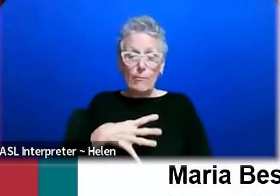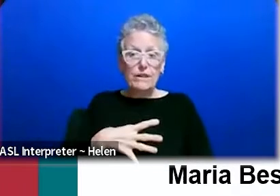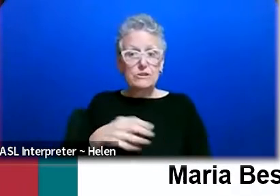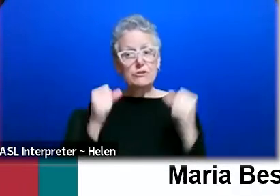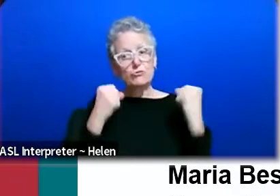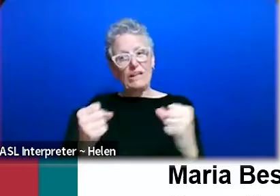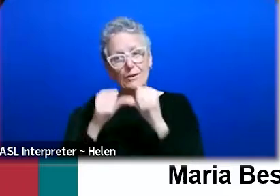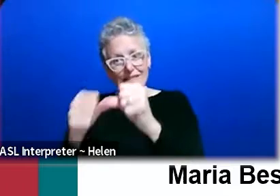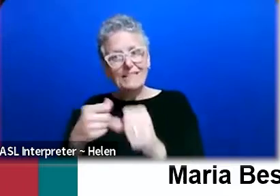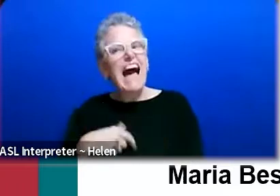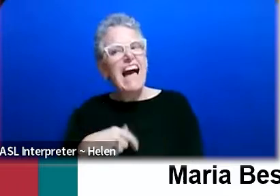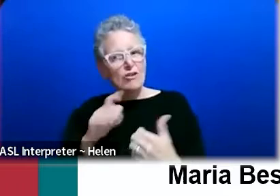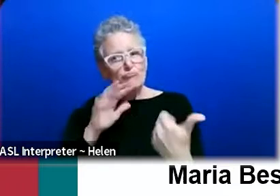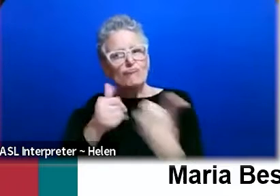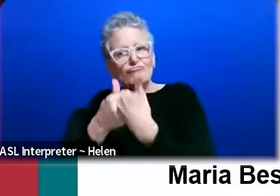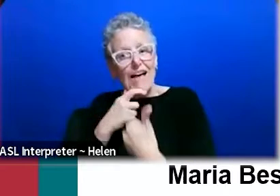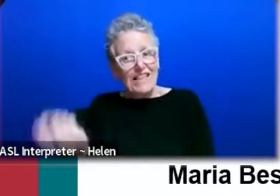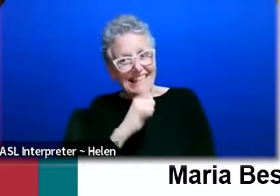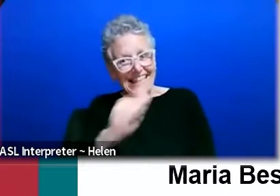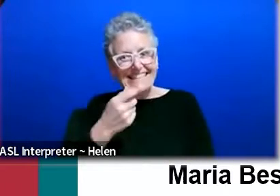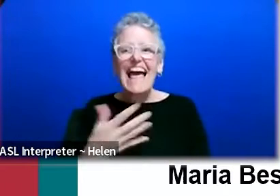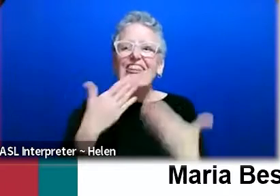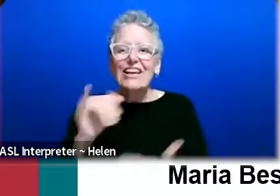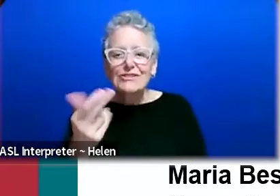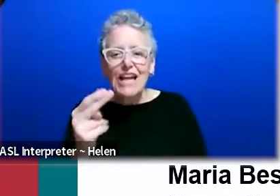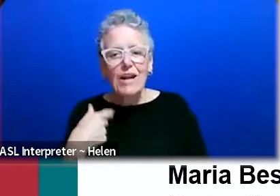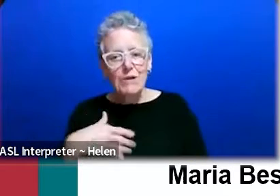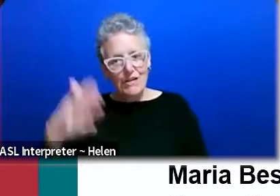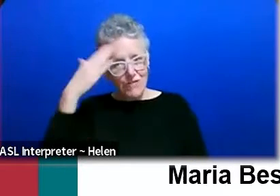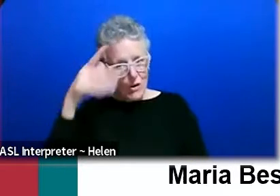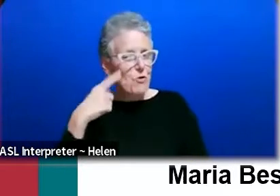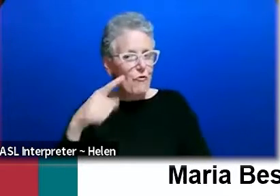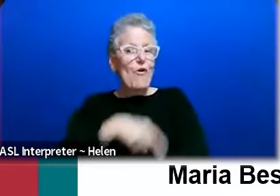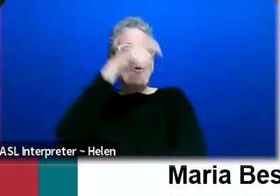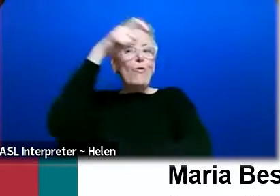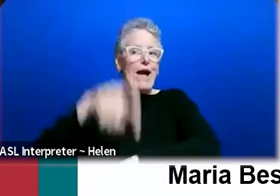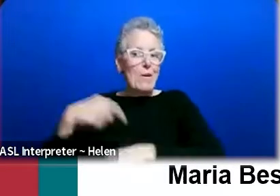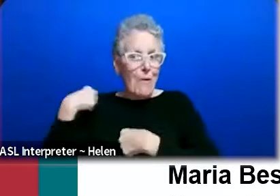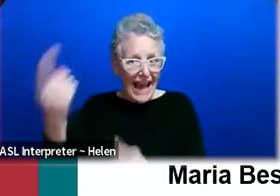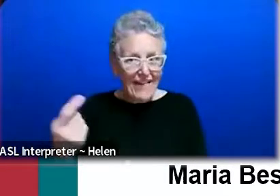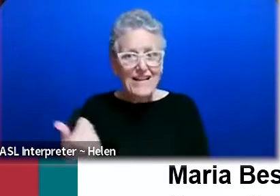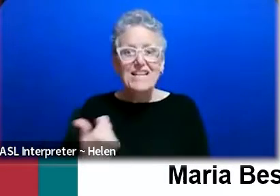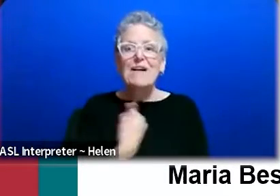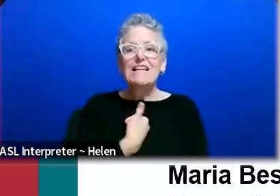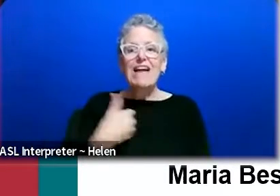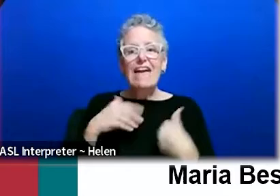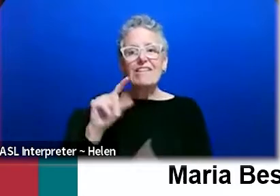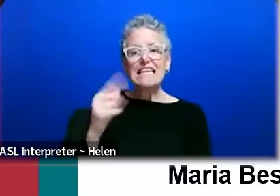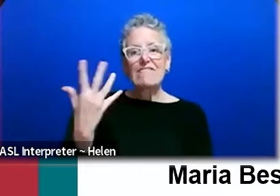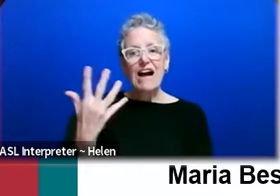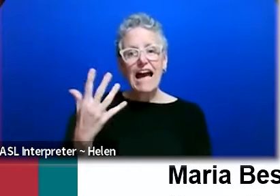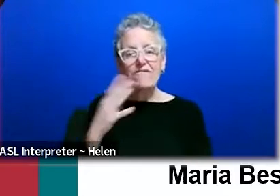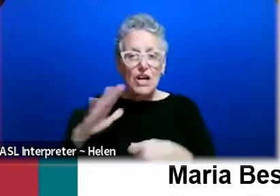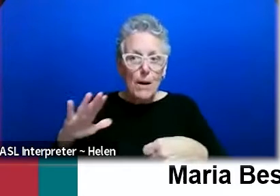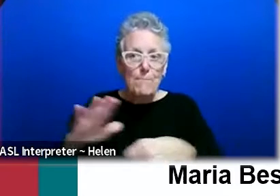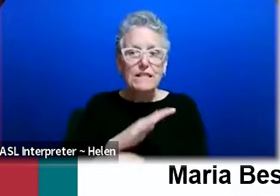Thank you, John. Yes, it's been, we've known you for quite a while. I have a T5 complete spinal